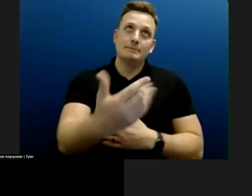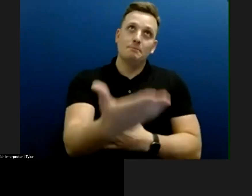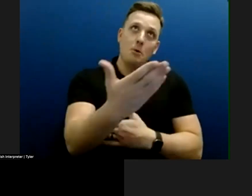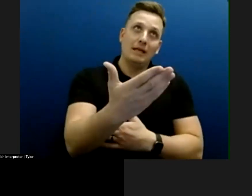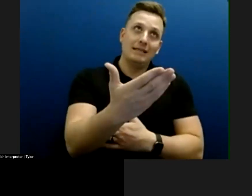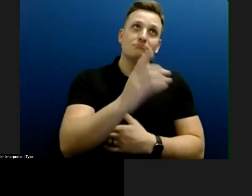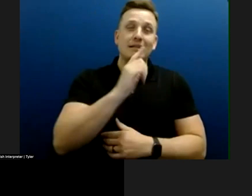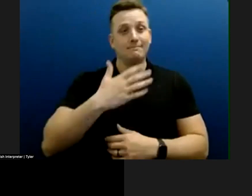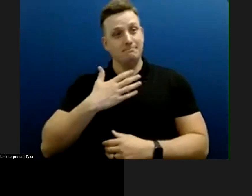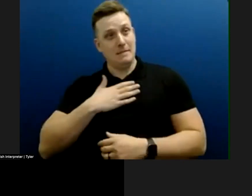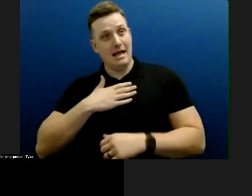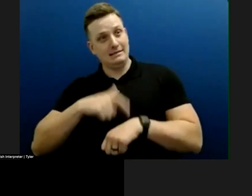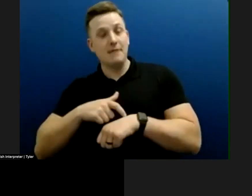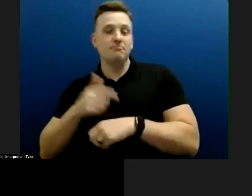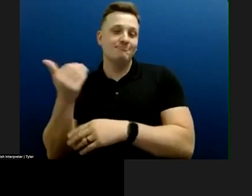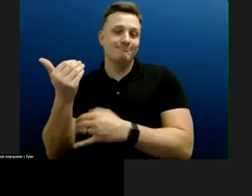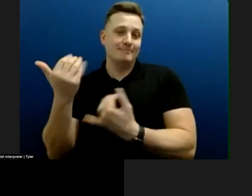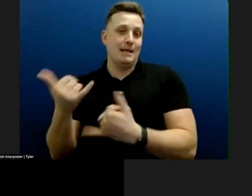this evening.